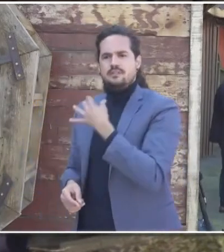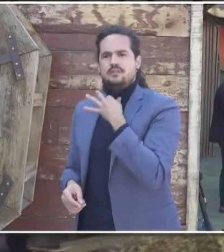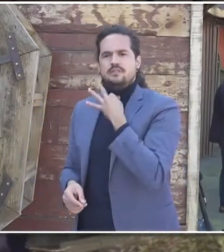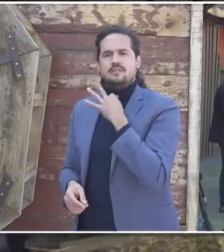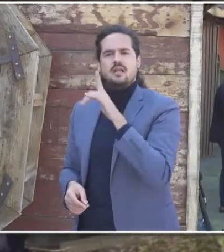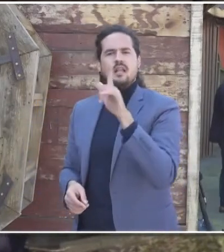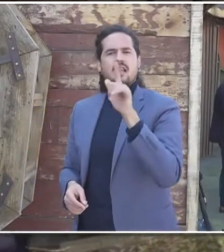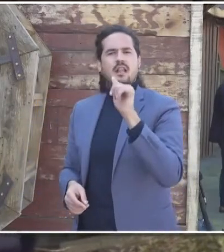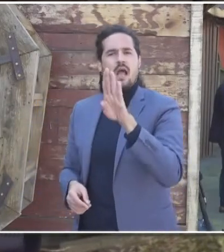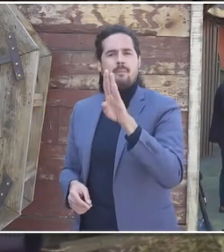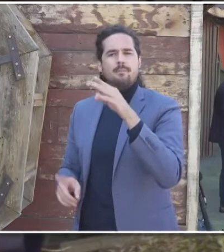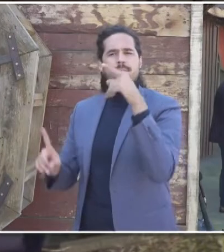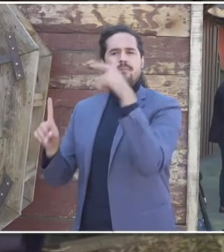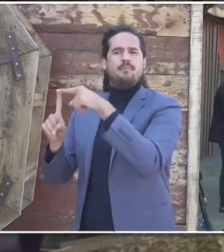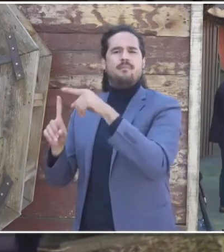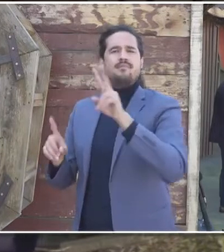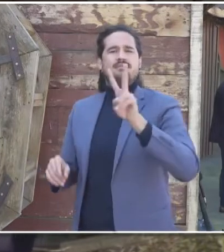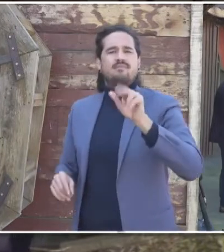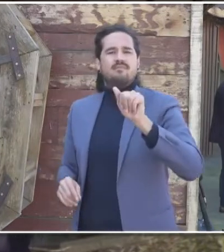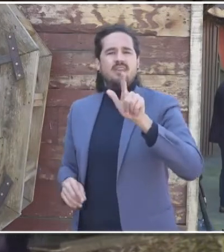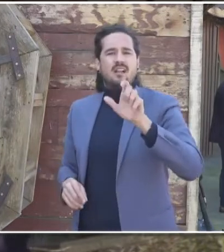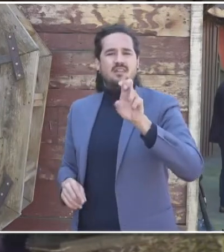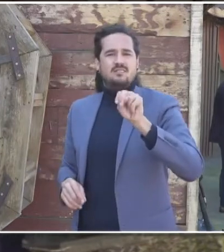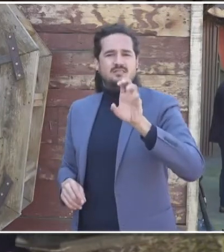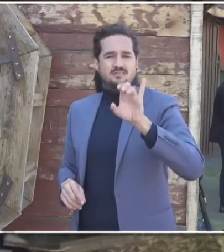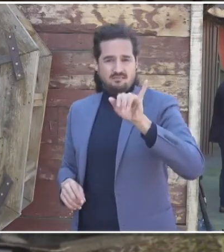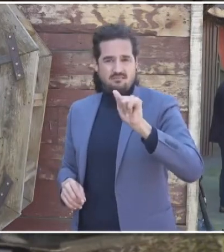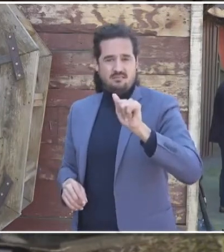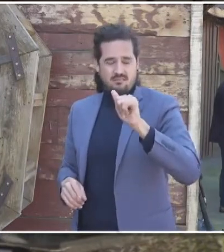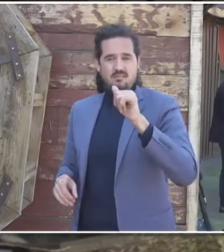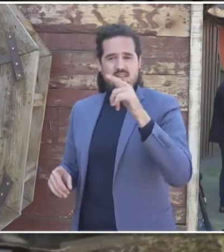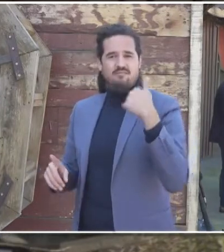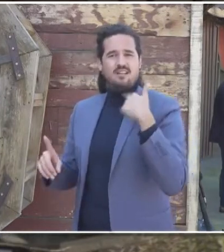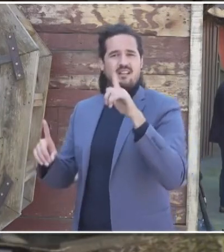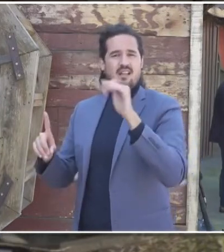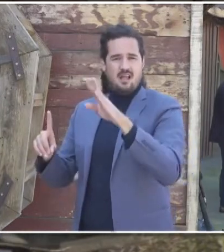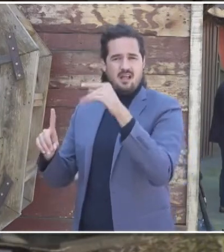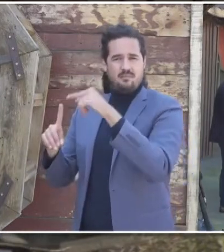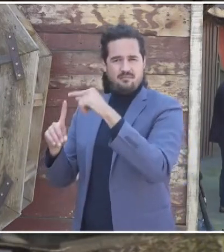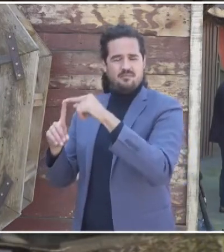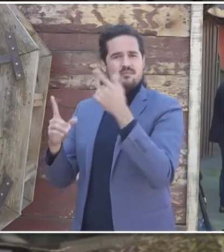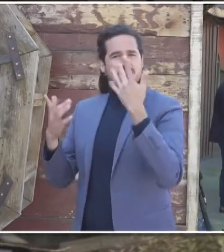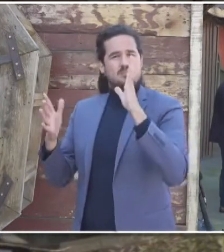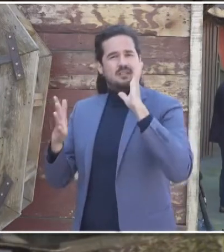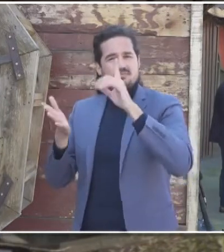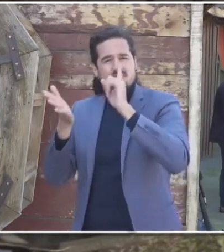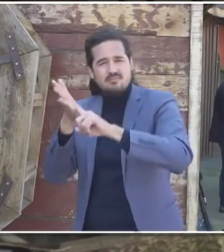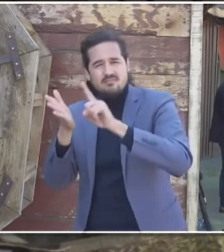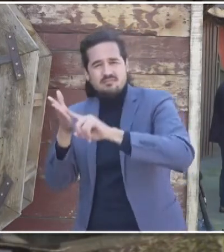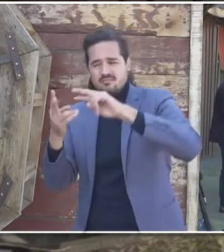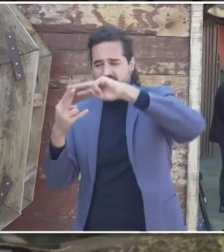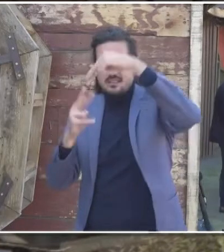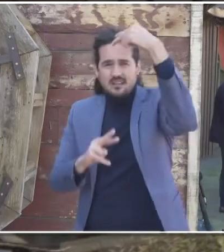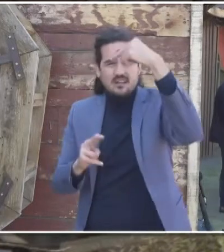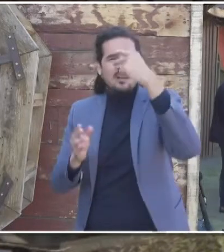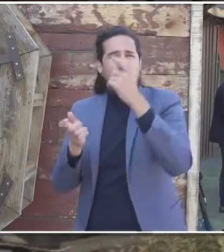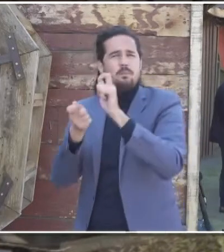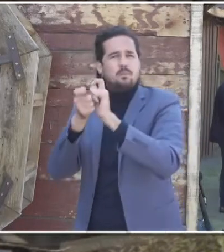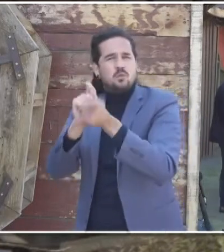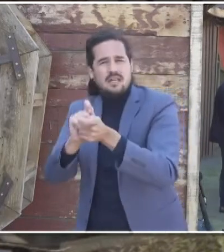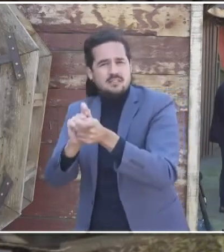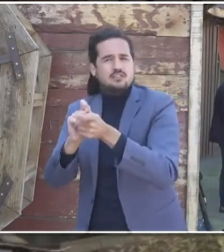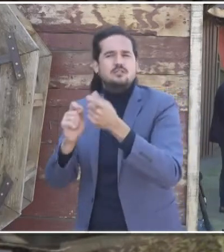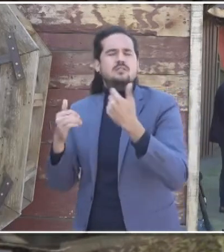the state? Are you going to do an investigation on that? Is that going to skew the numbers that we have? Won't skew the